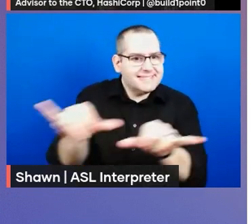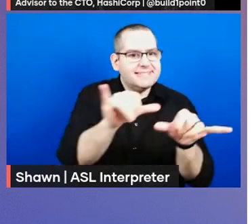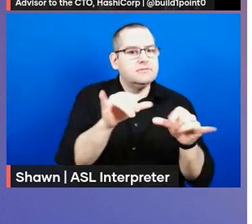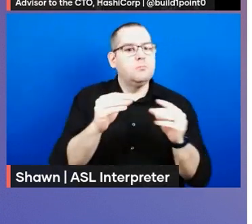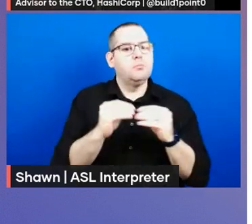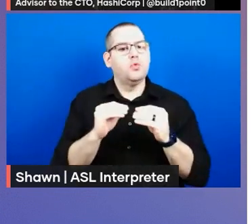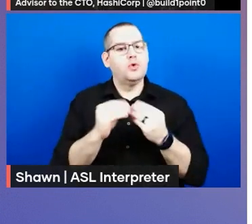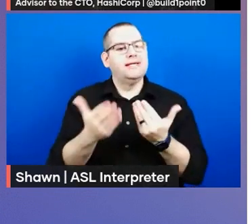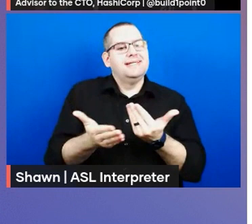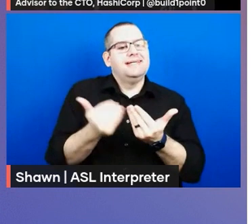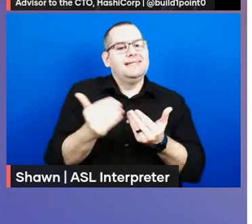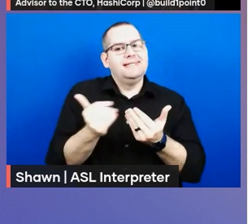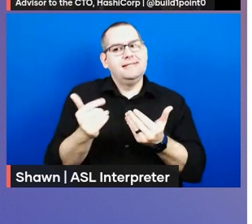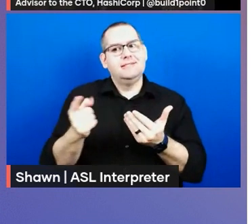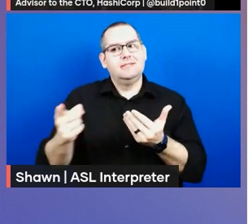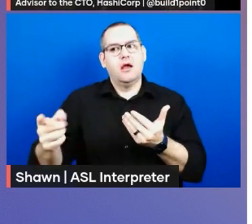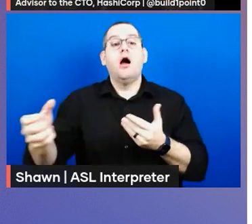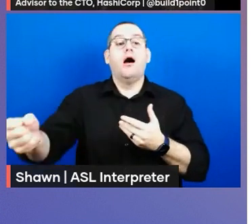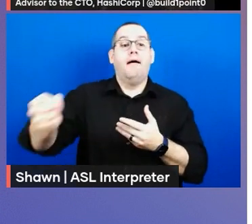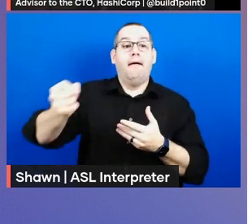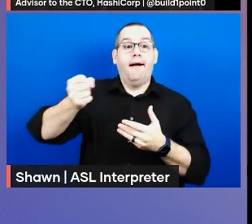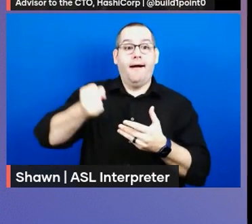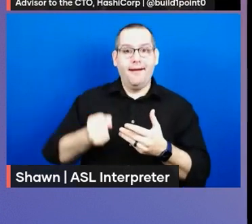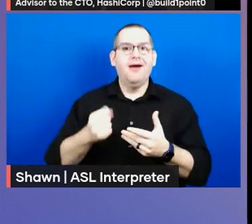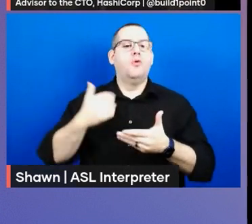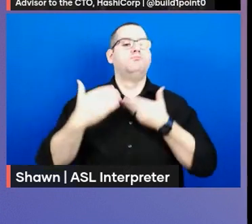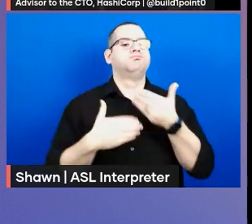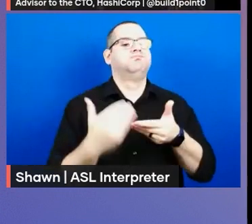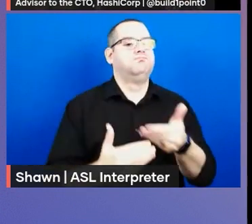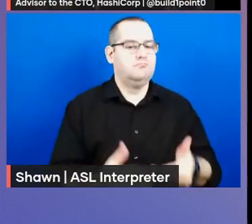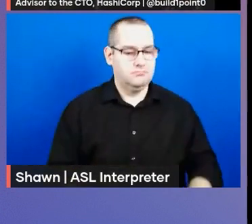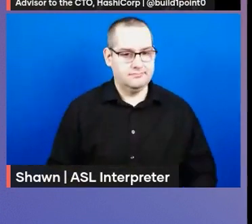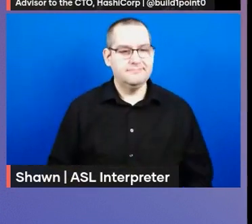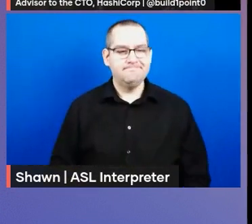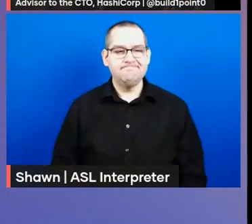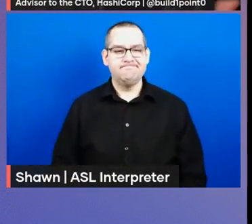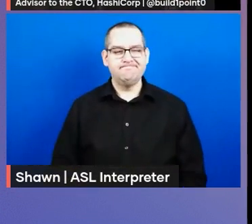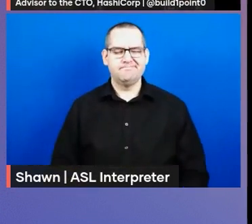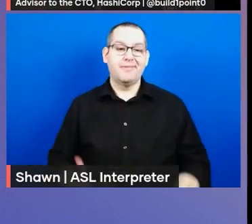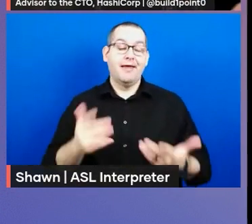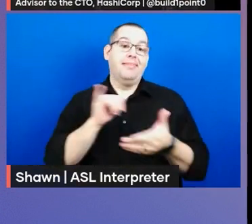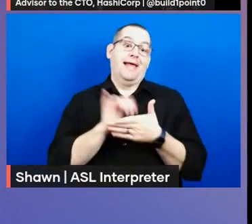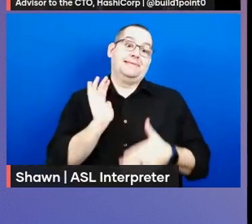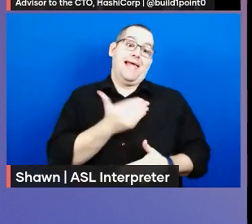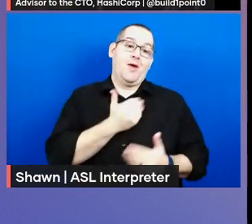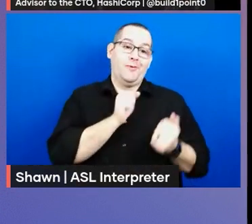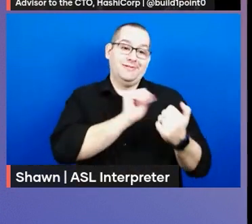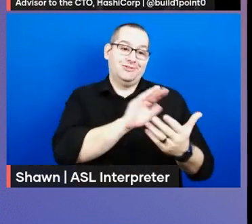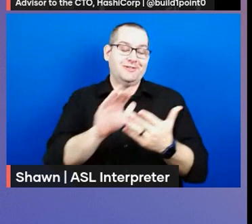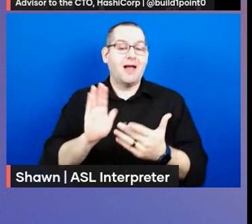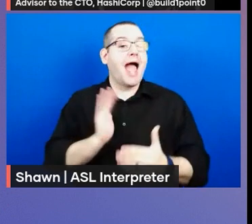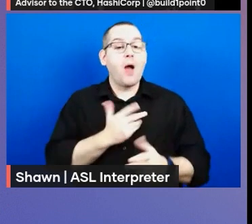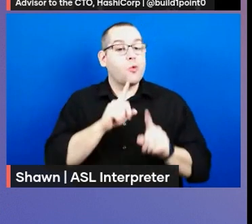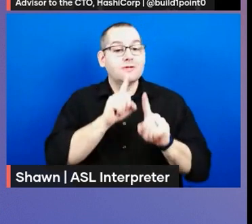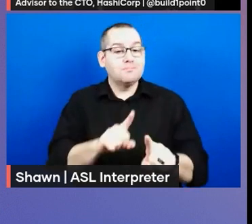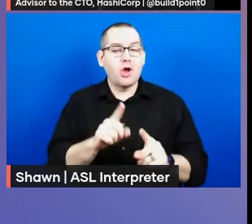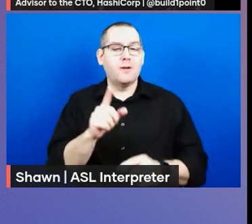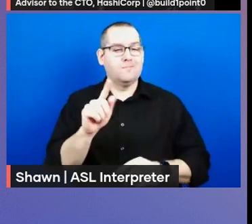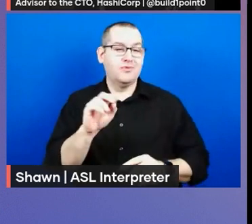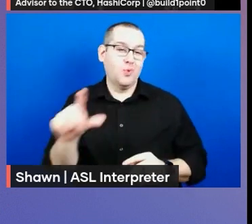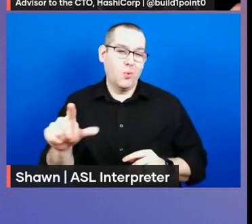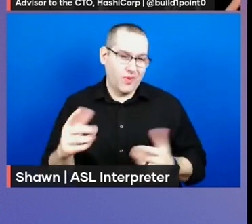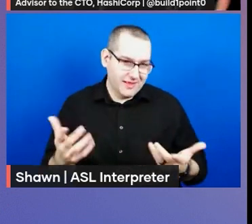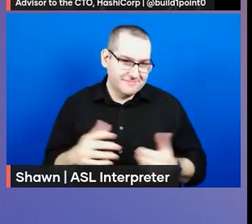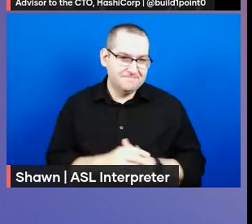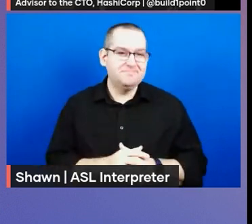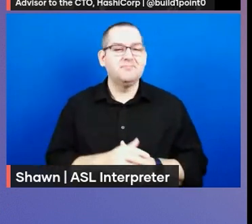kind of ramp them up as they onboard in the company. So these were some of the challenges, and our response was a tool,